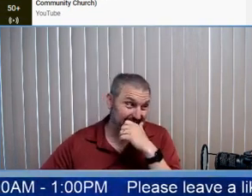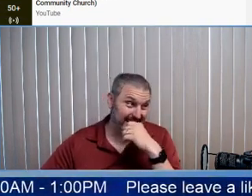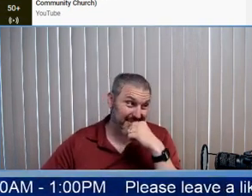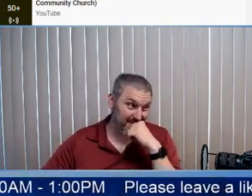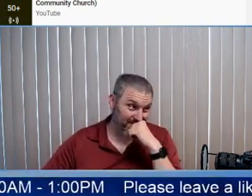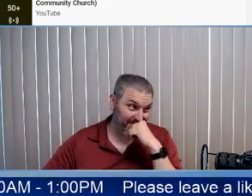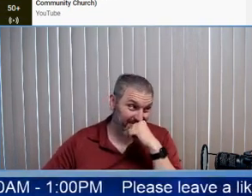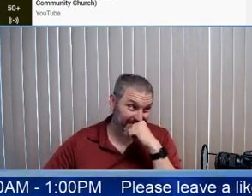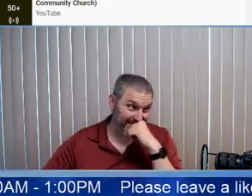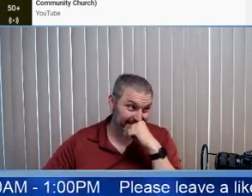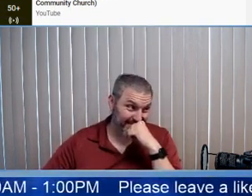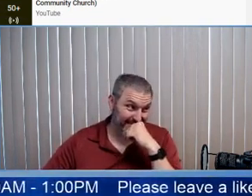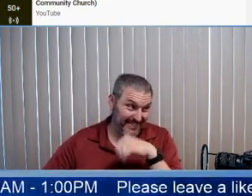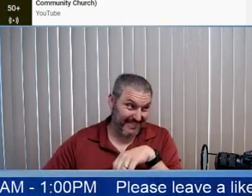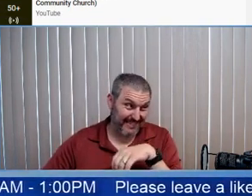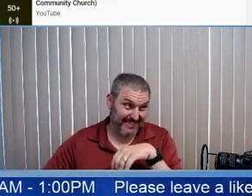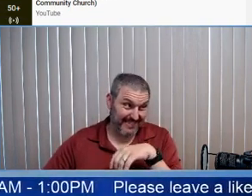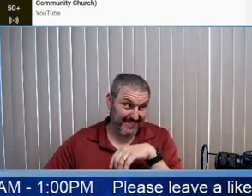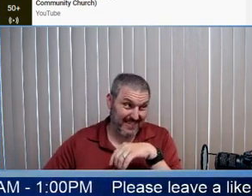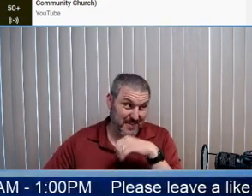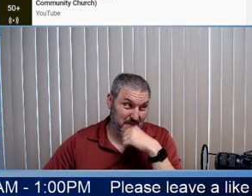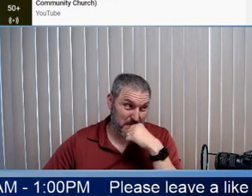I hate to say it.